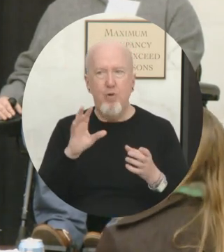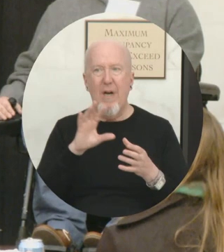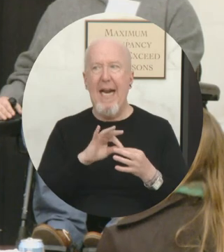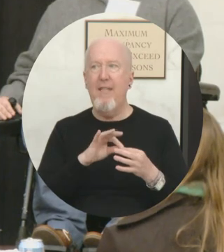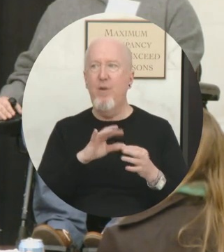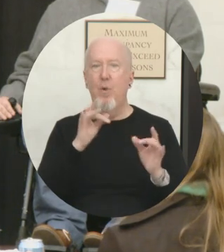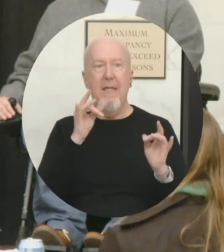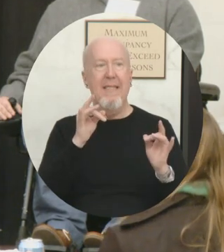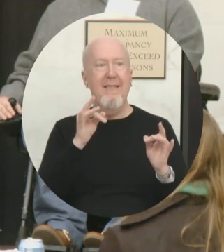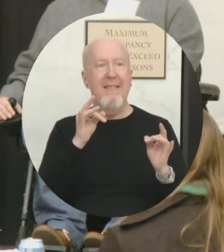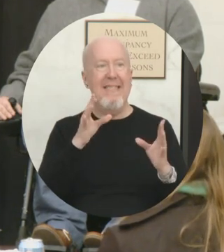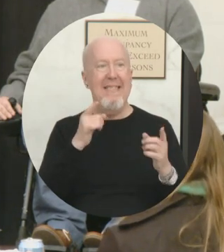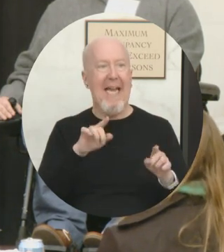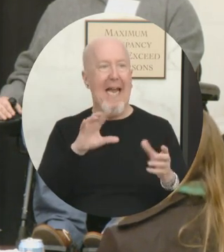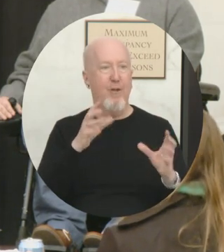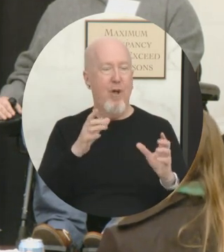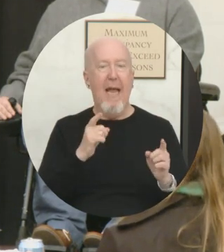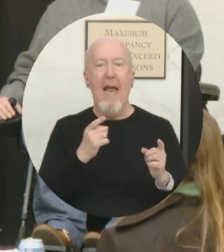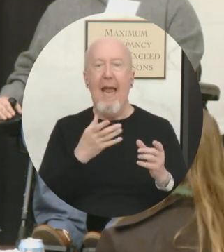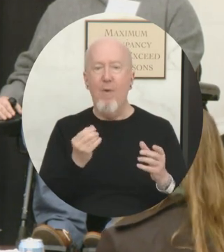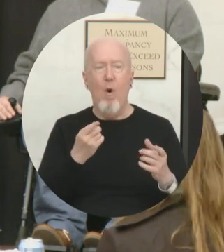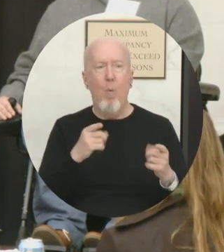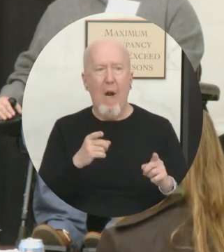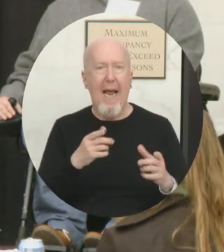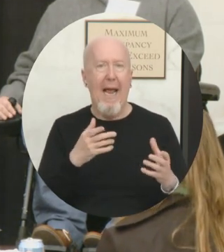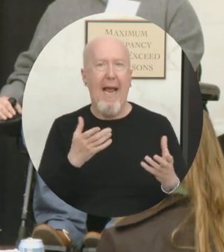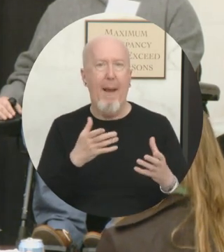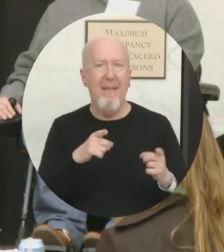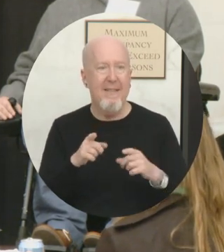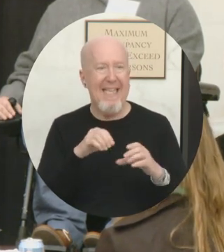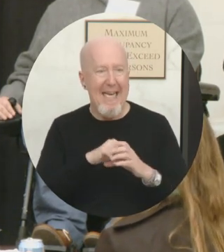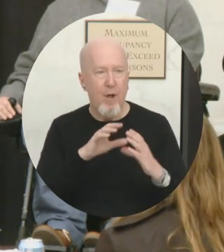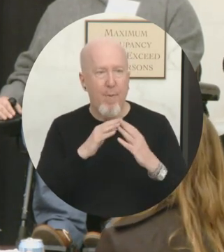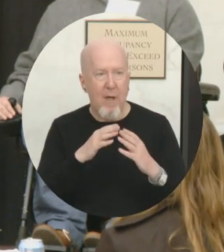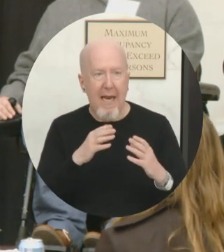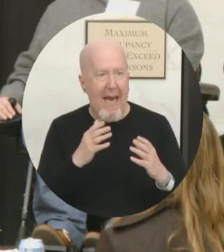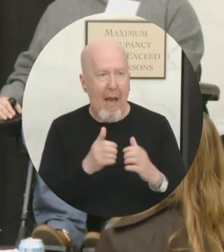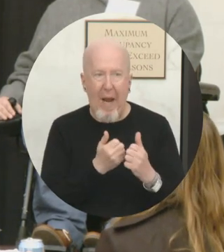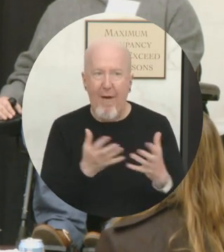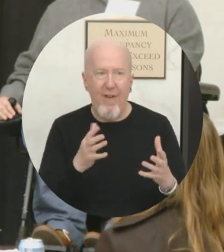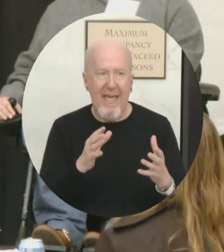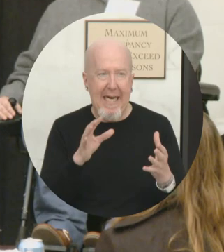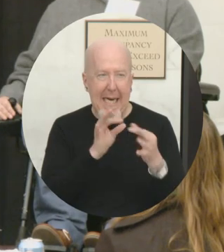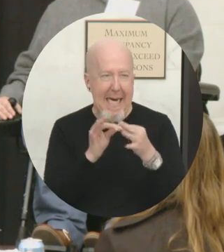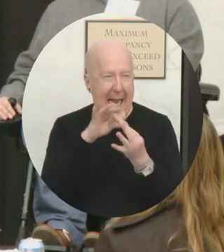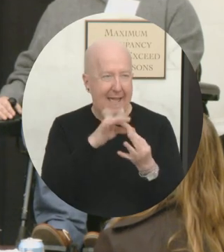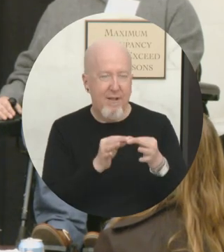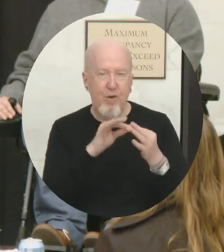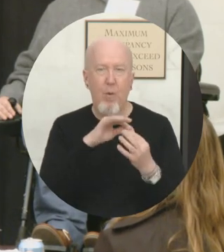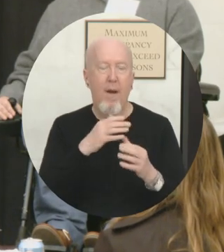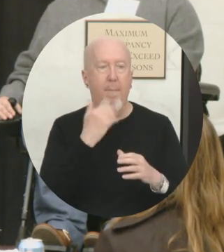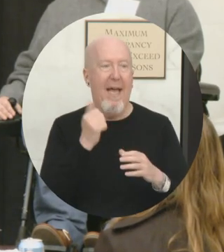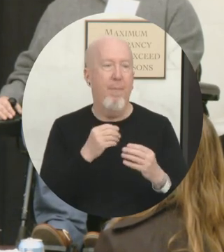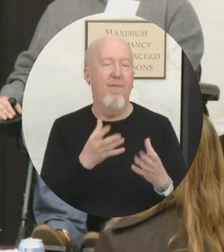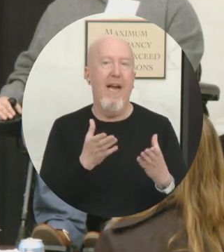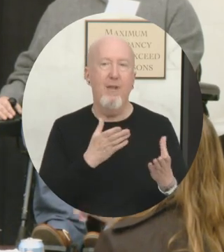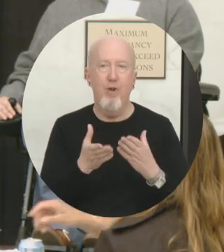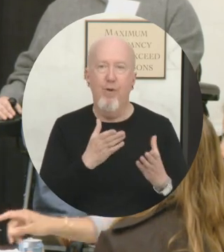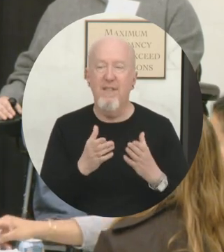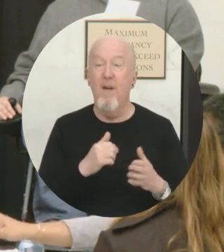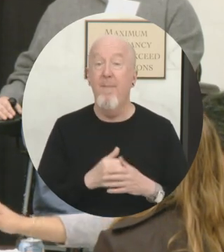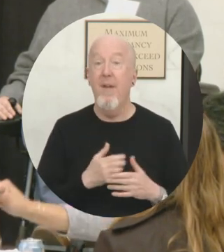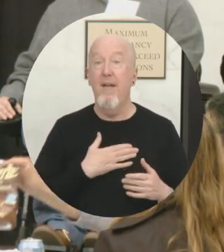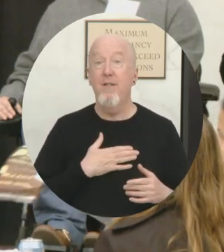as well as what happens in community and how we tie all of this together to better serve our community. So the first question